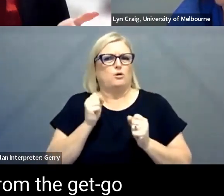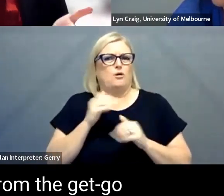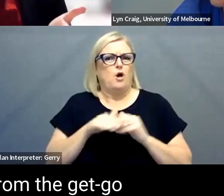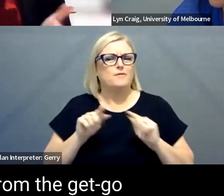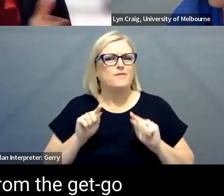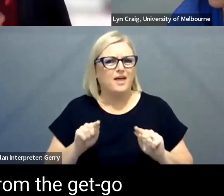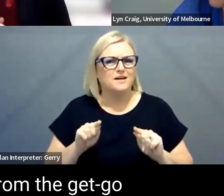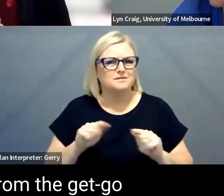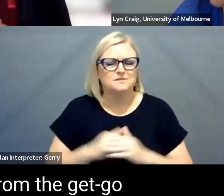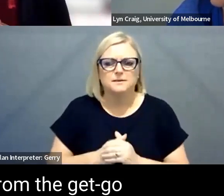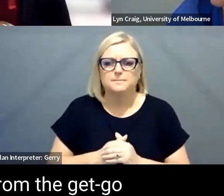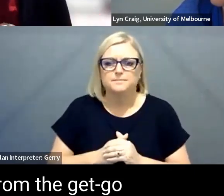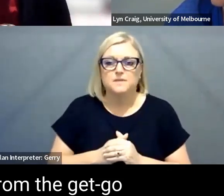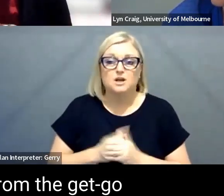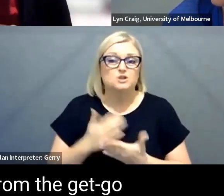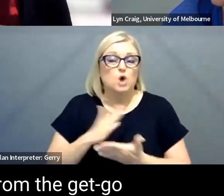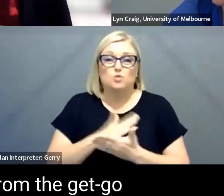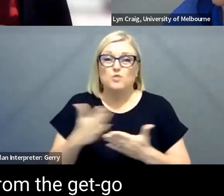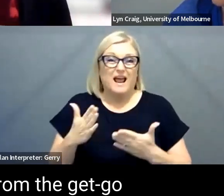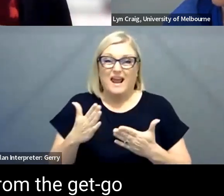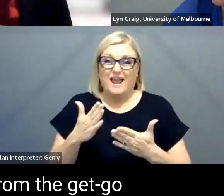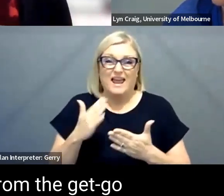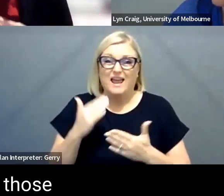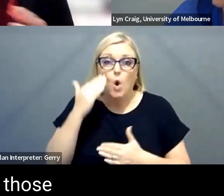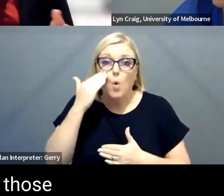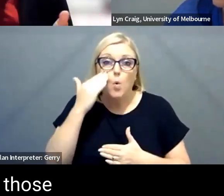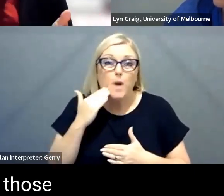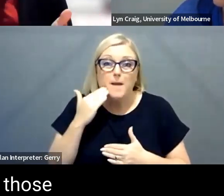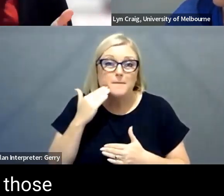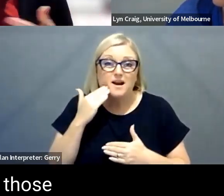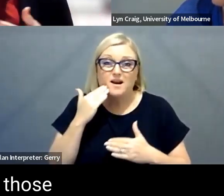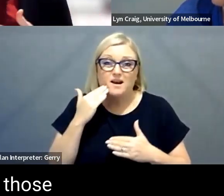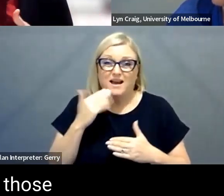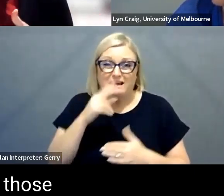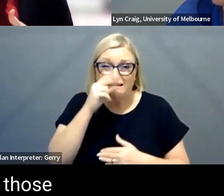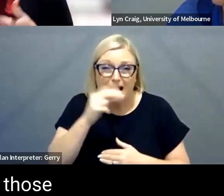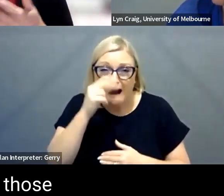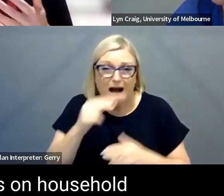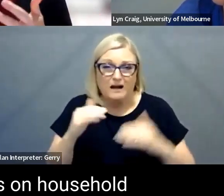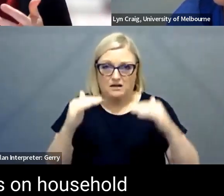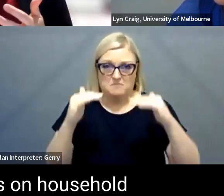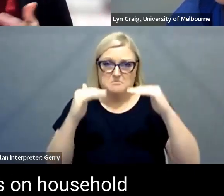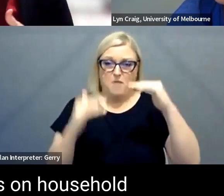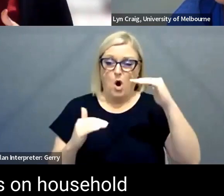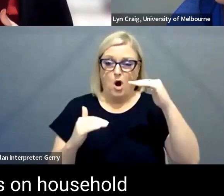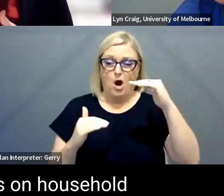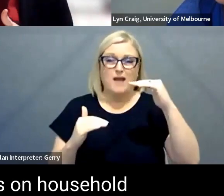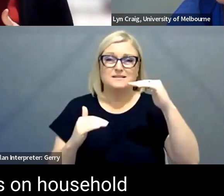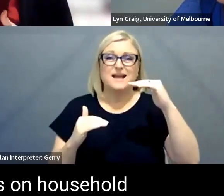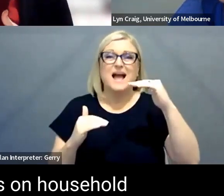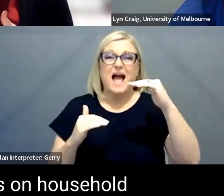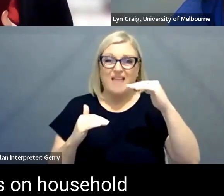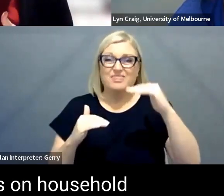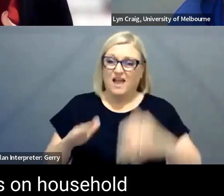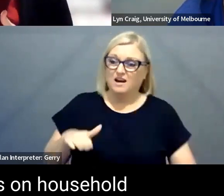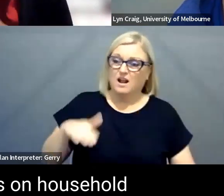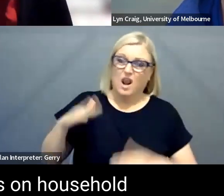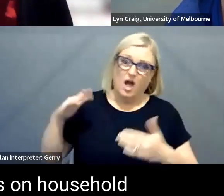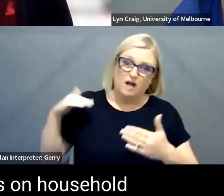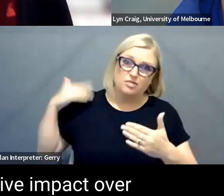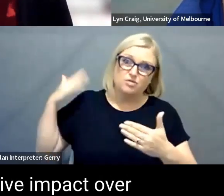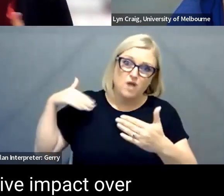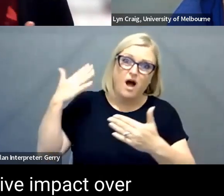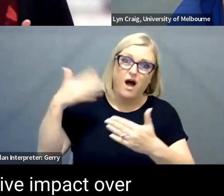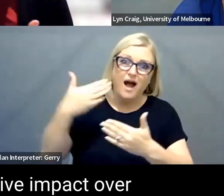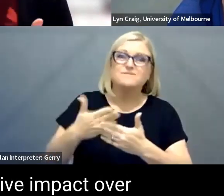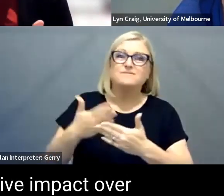see, from the get-go, women are starting behind, and then those caring responsibilities and other impacts on, household employment